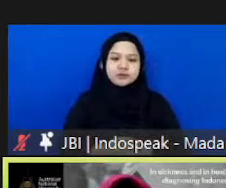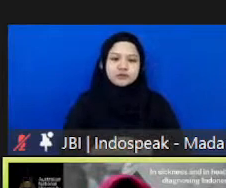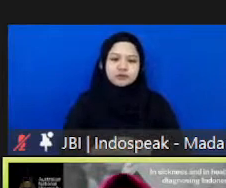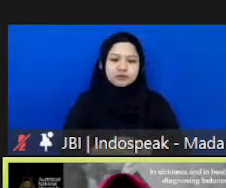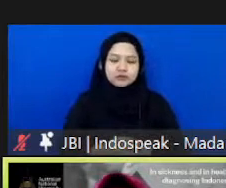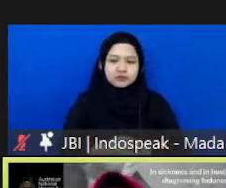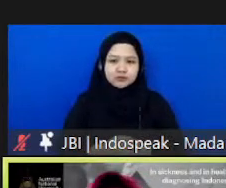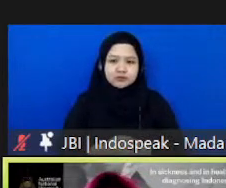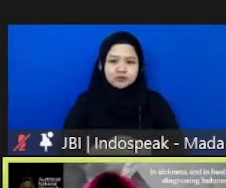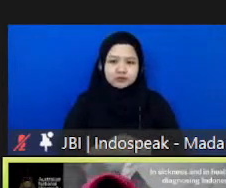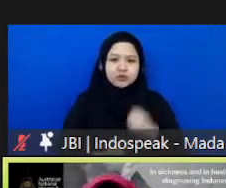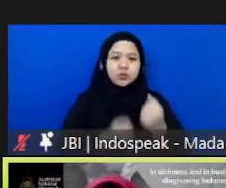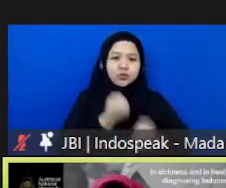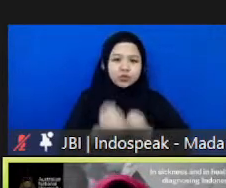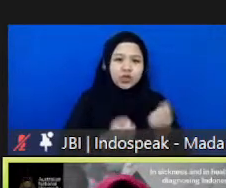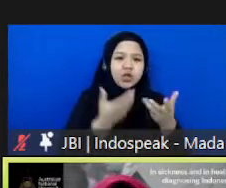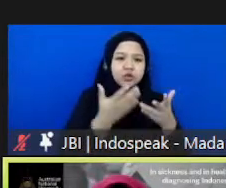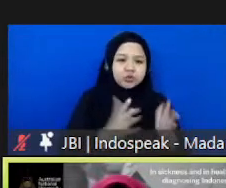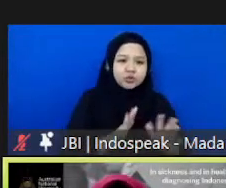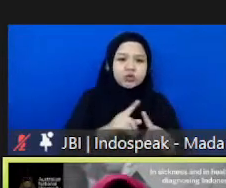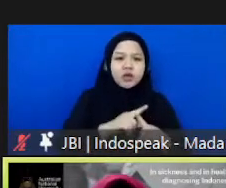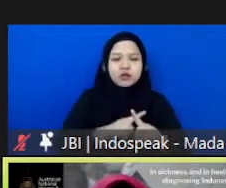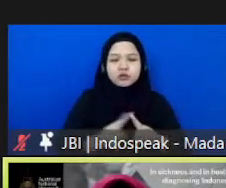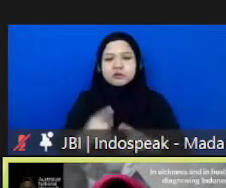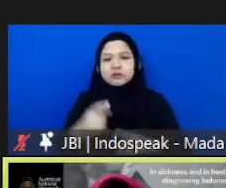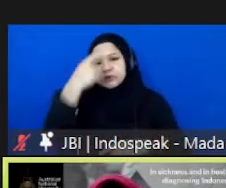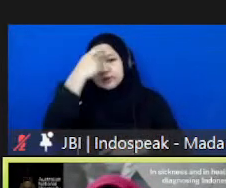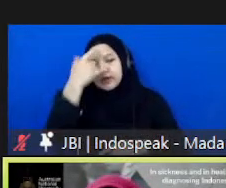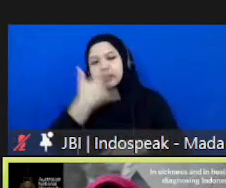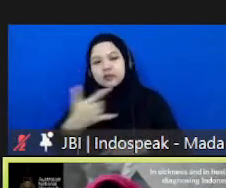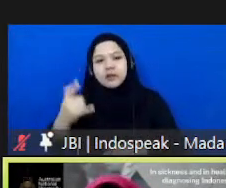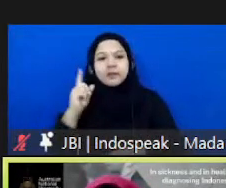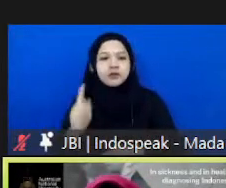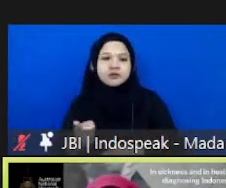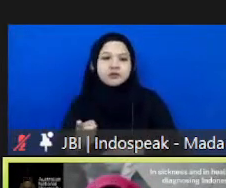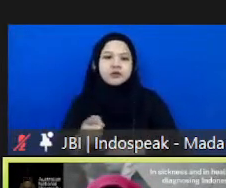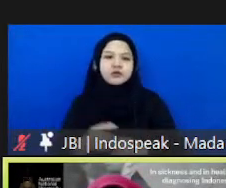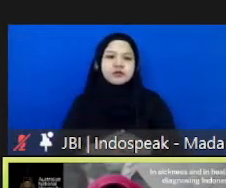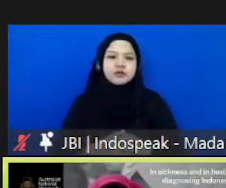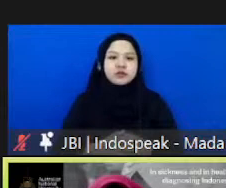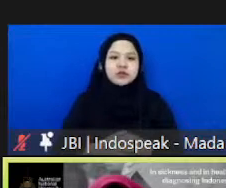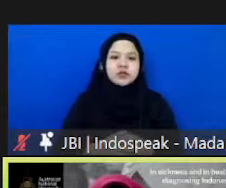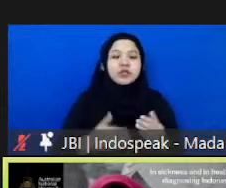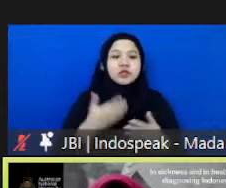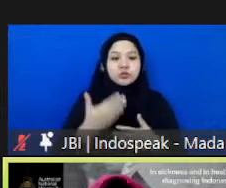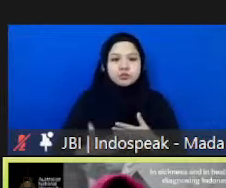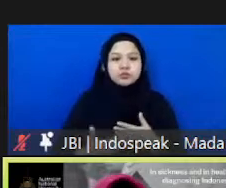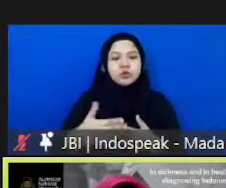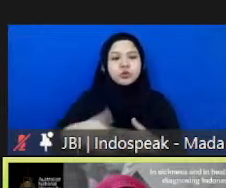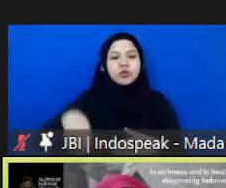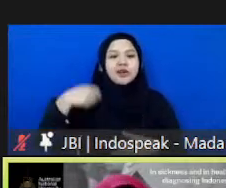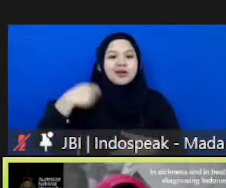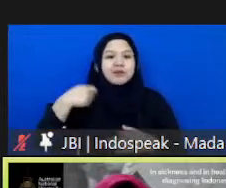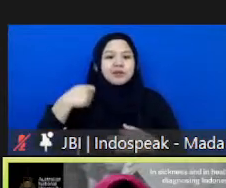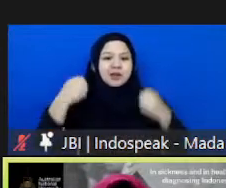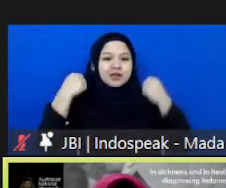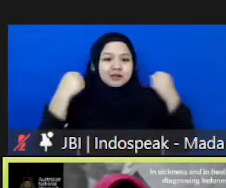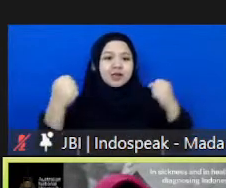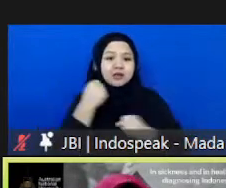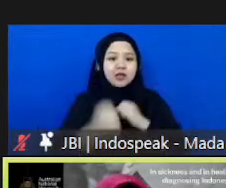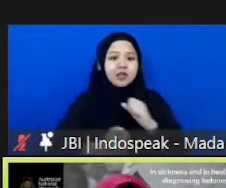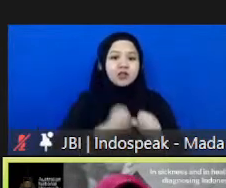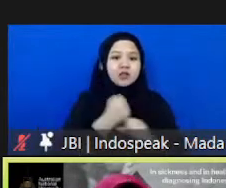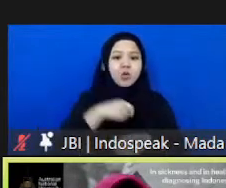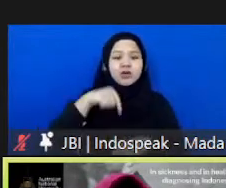Therefore, the Ministry of Health this year strengthened the program in a more strategic way through developing the first